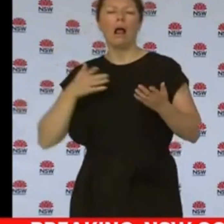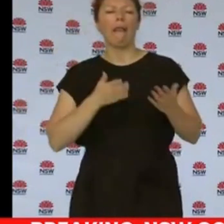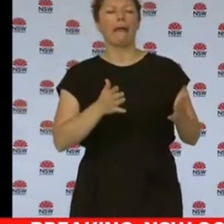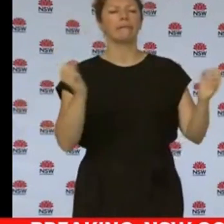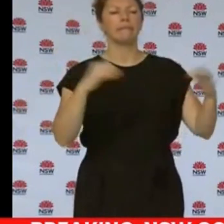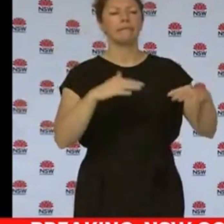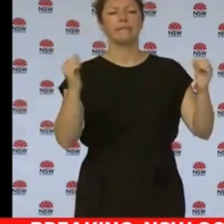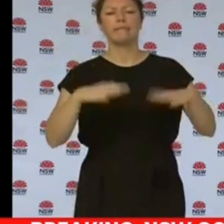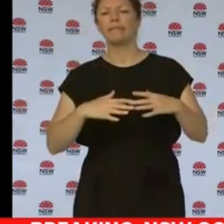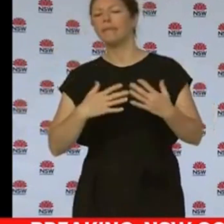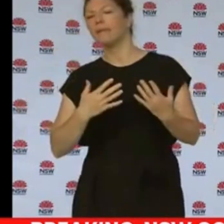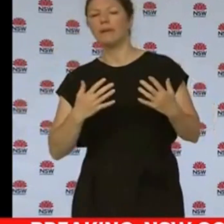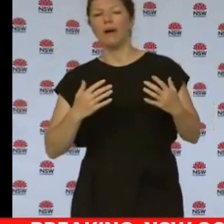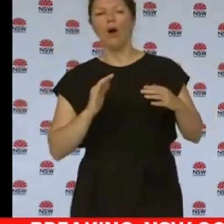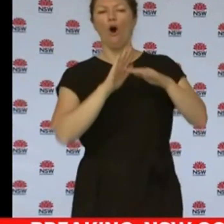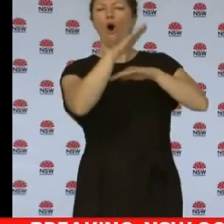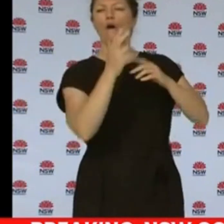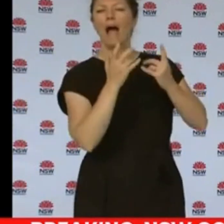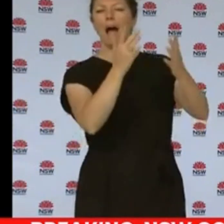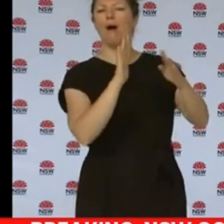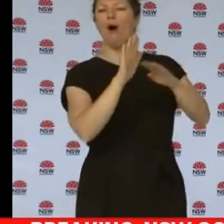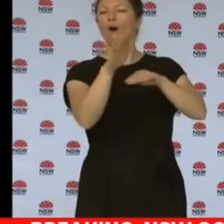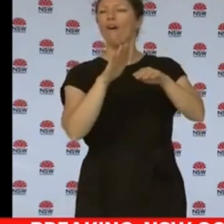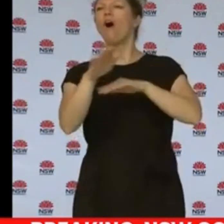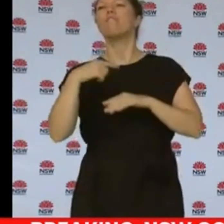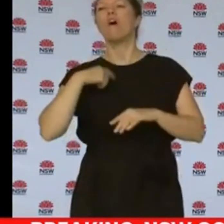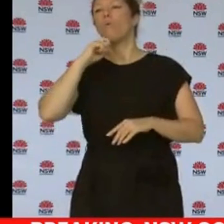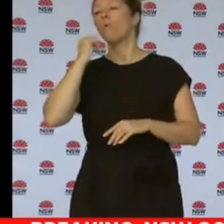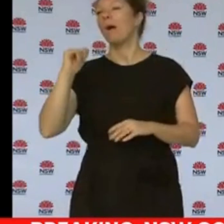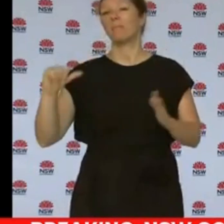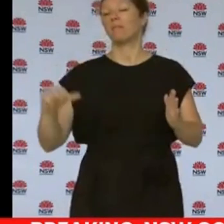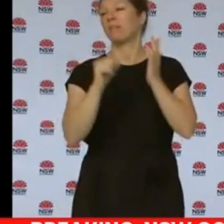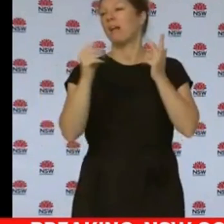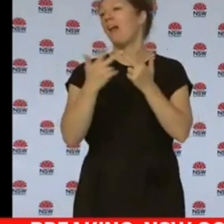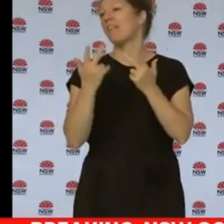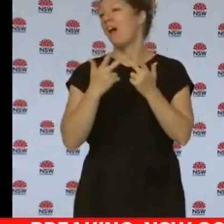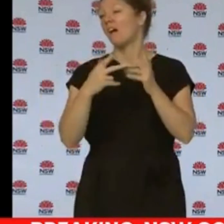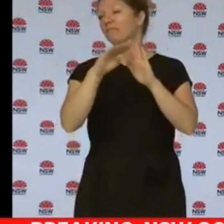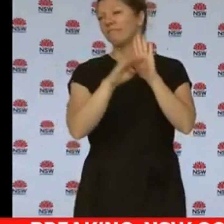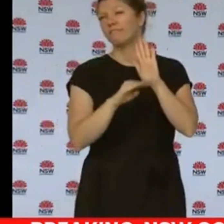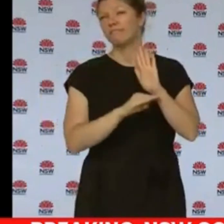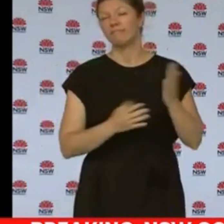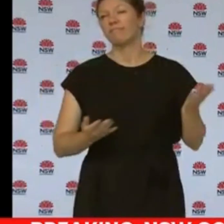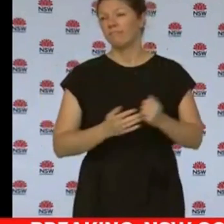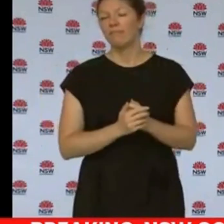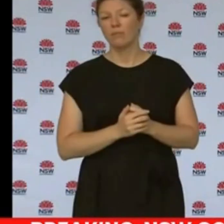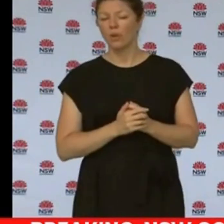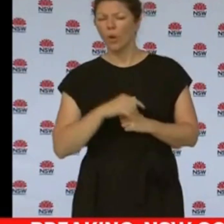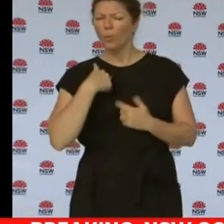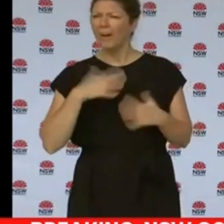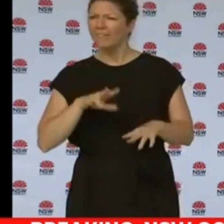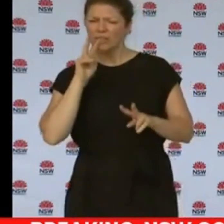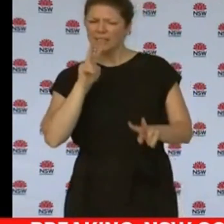there's observations of not sufficient compliance, well then obviously we will move. The compulsory QR codes have made a huge difference, both as patrons and